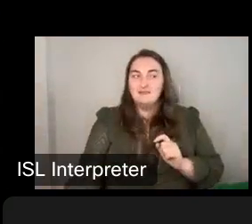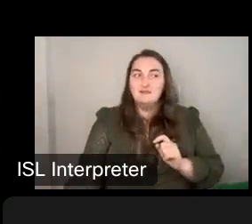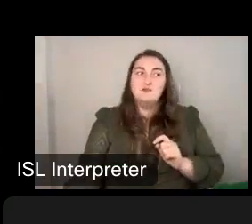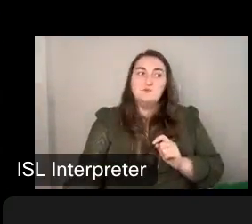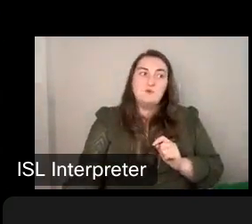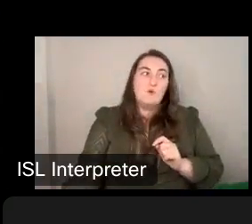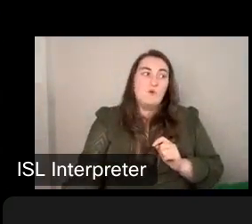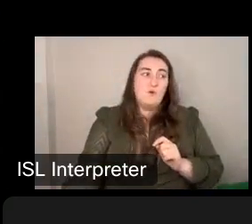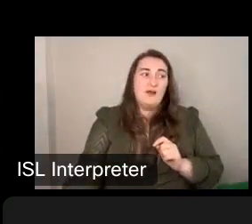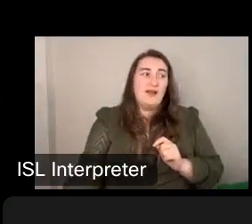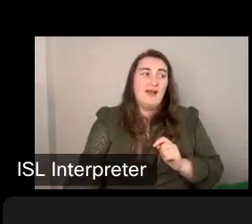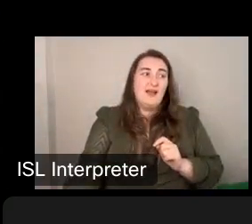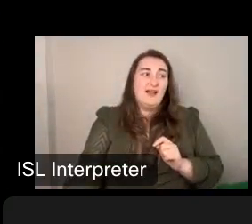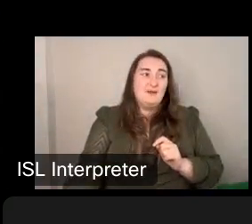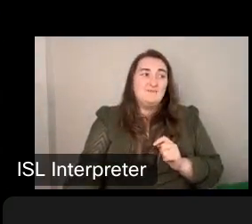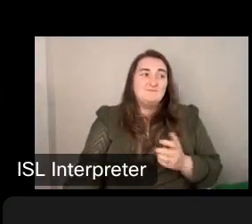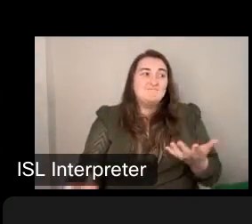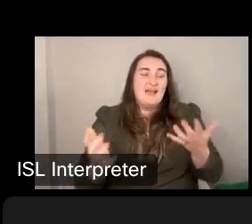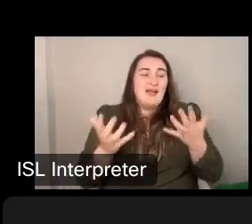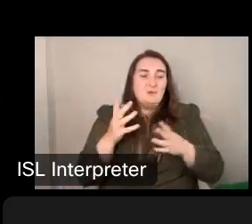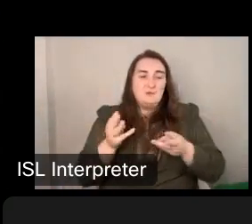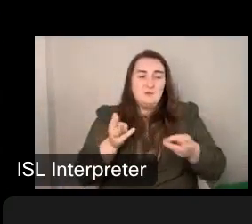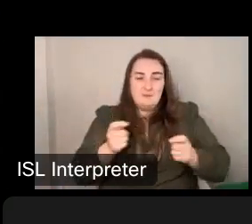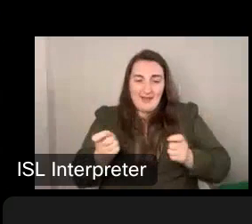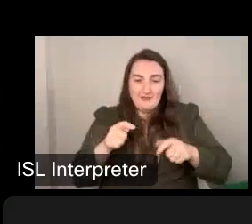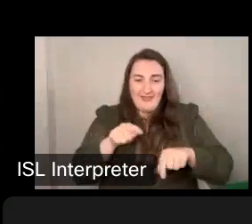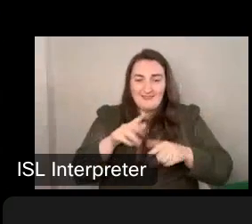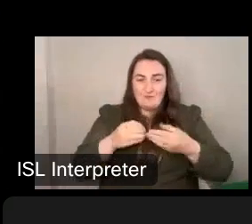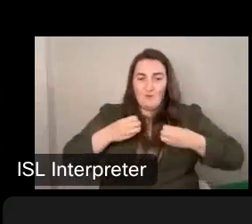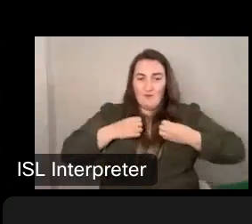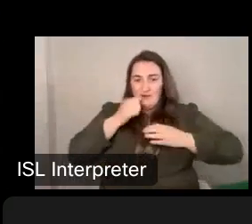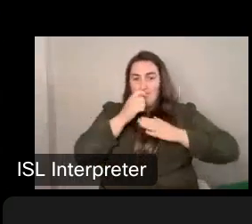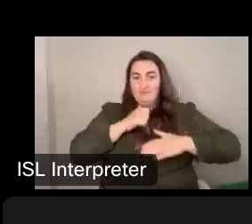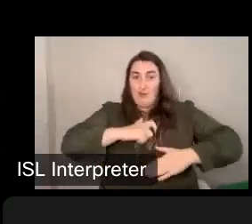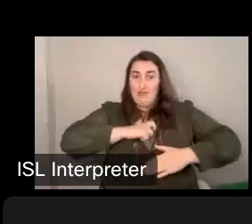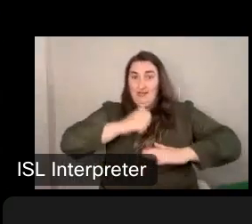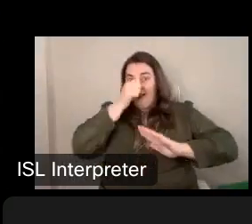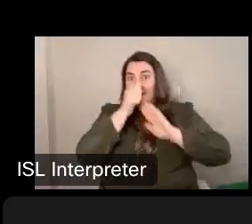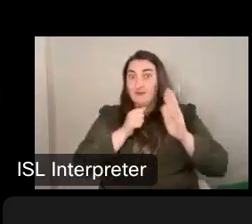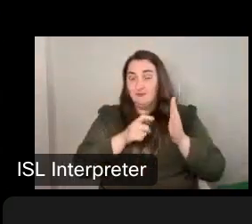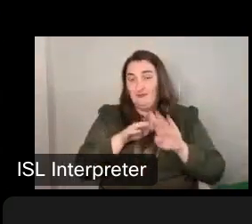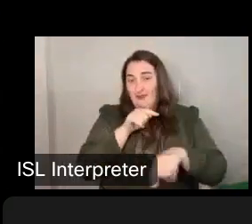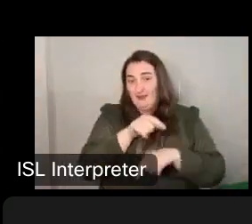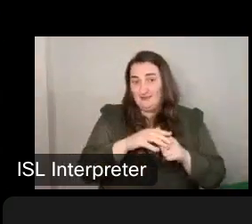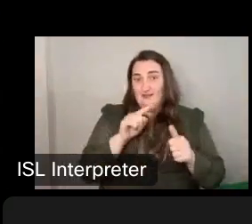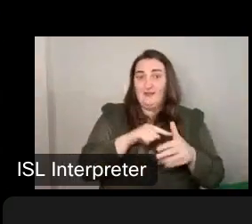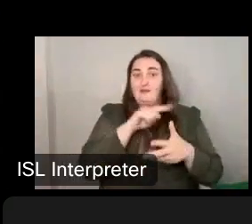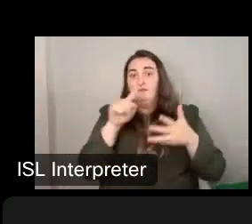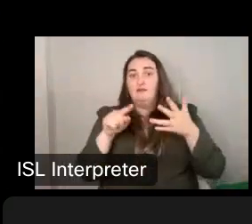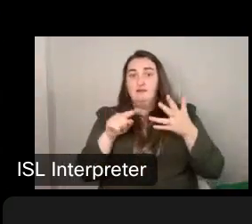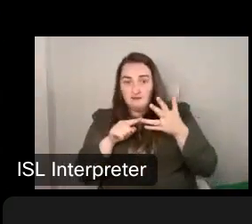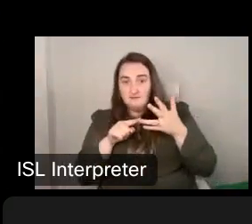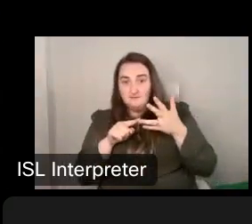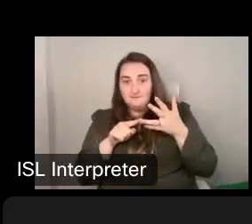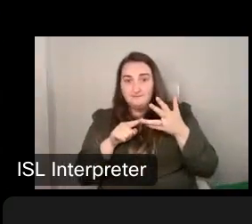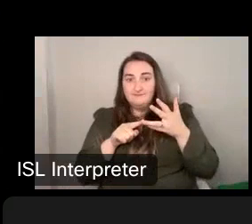that in your own personal experiences around that. It's called in the research enduring the inquisition. So